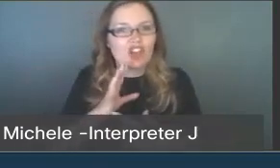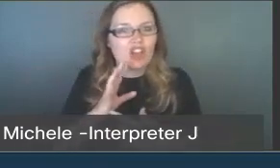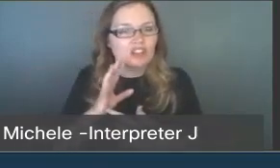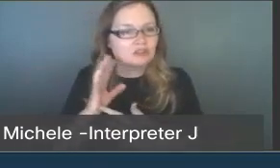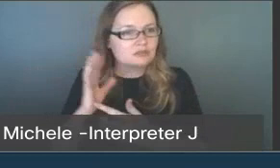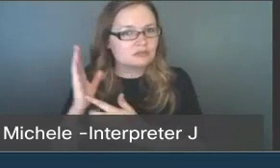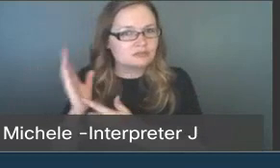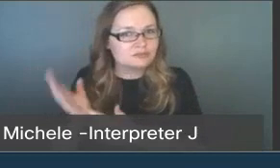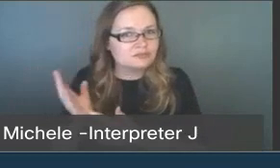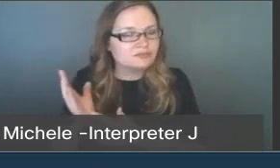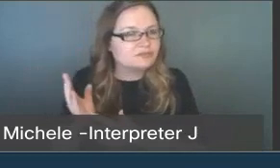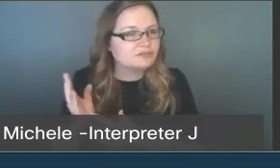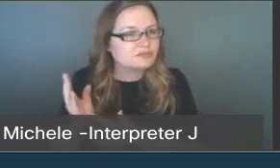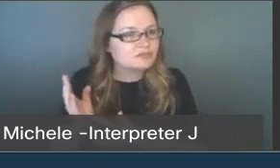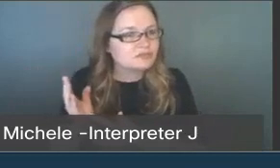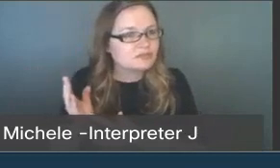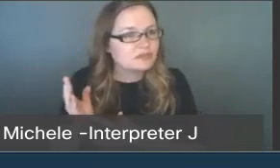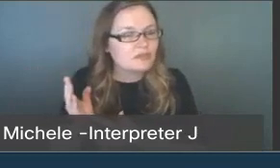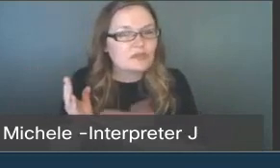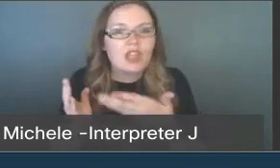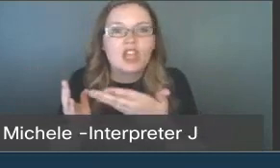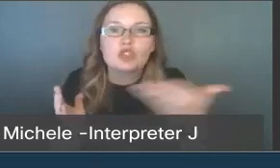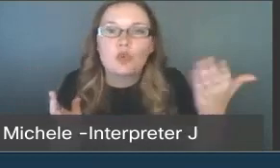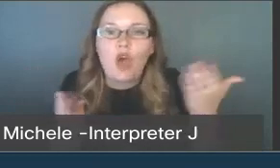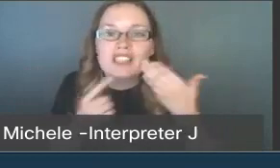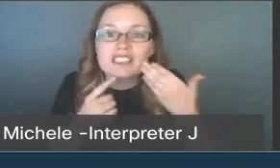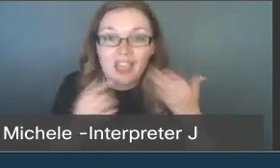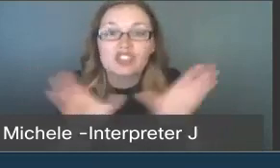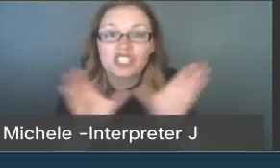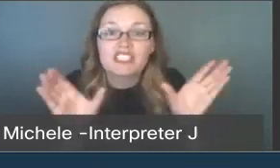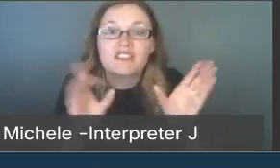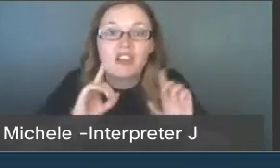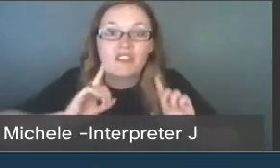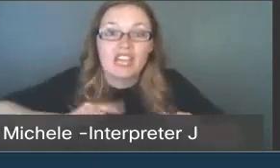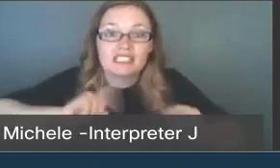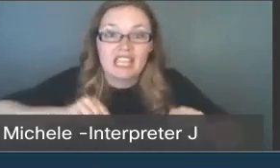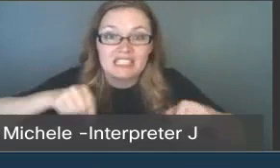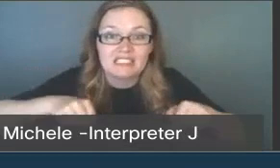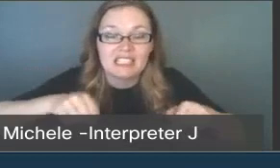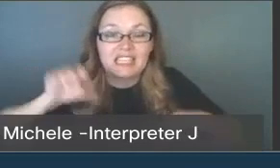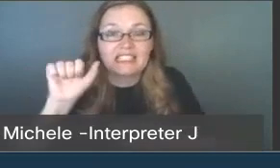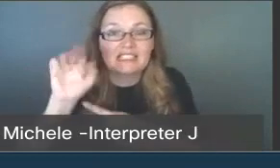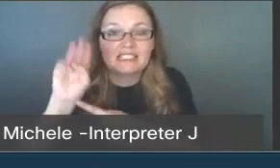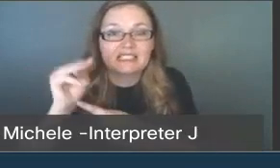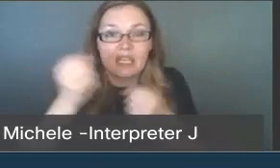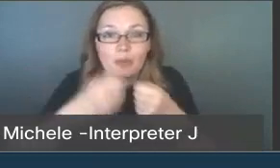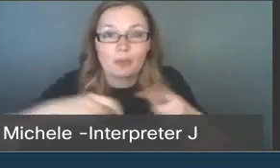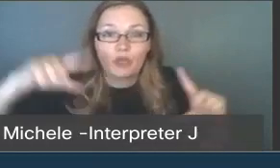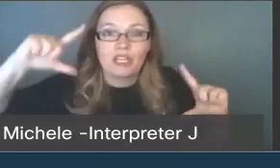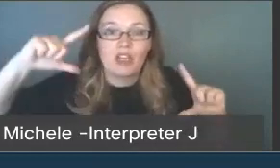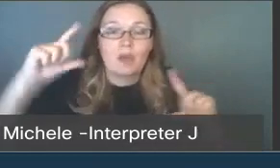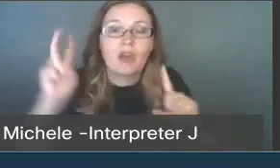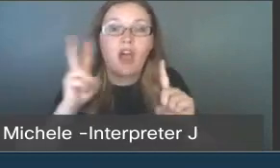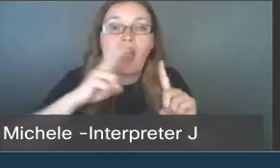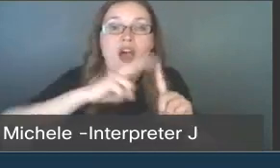webinar. We told you at the outset that there's a certificate of attendance, and Sam is putting up the file transfer window right now. So